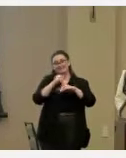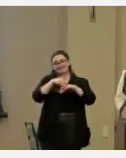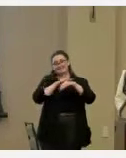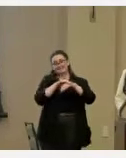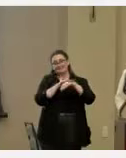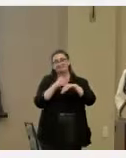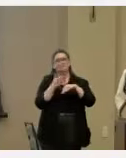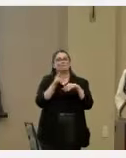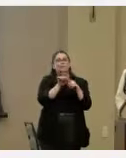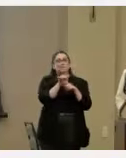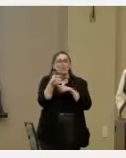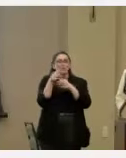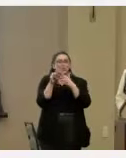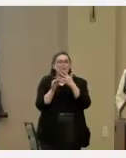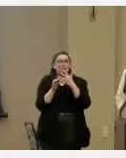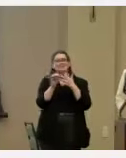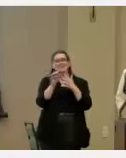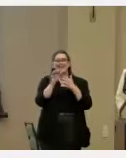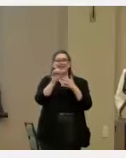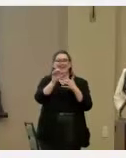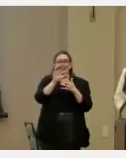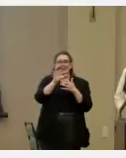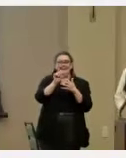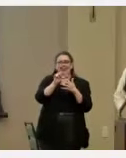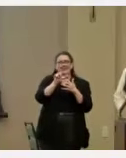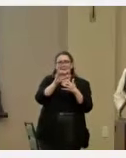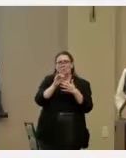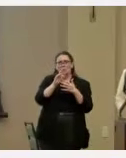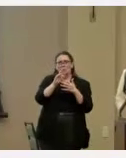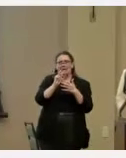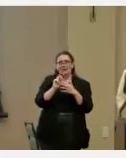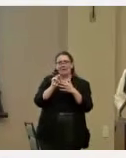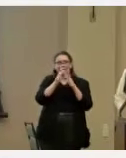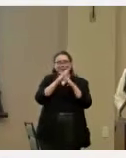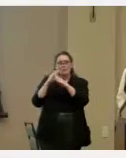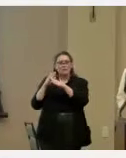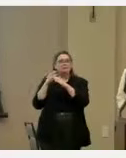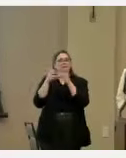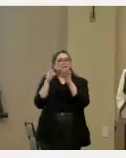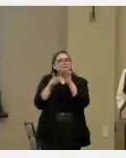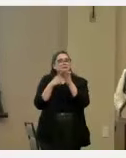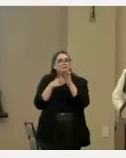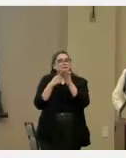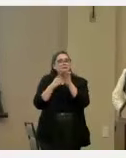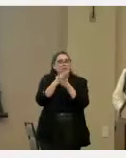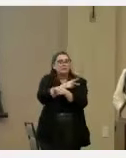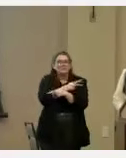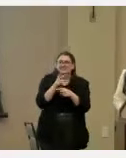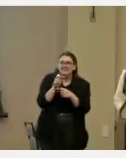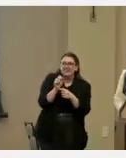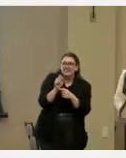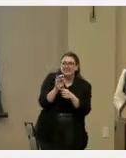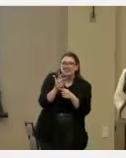other options like calcineurin inhibitors we've seen today. Some patients I have are worried about steroid overuse or